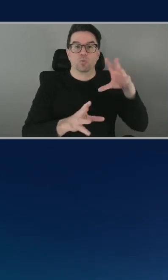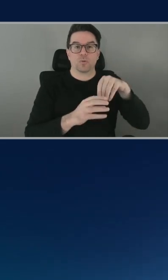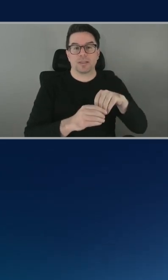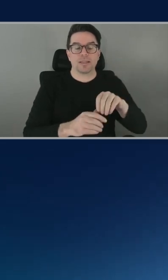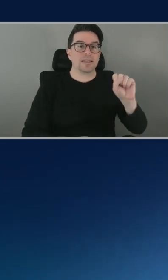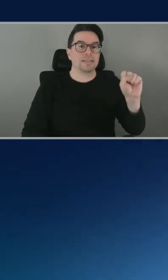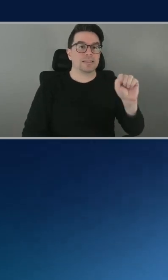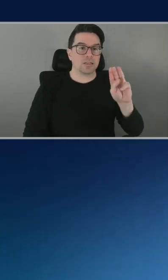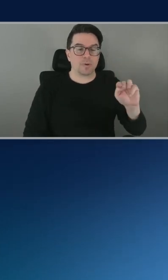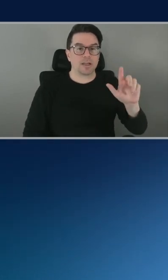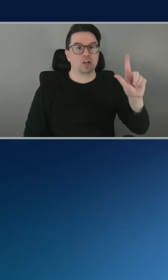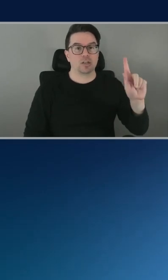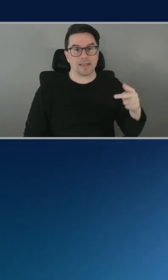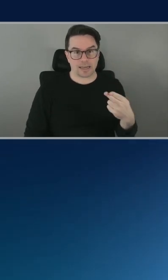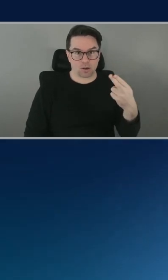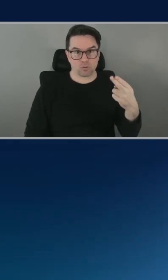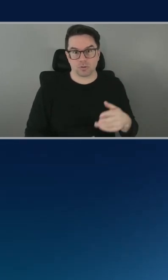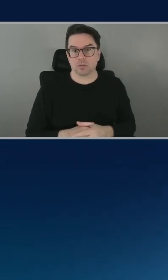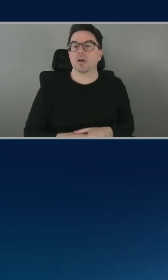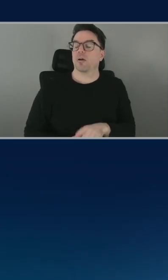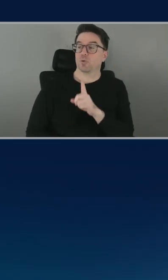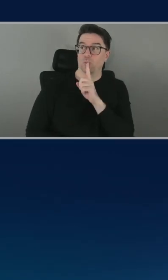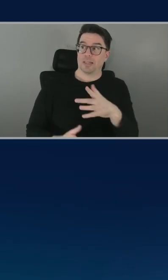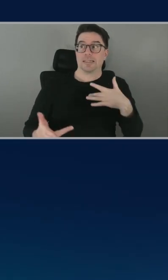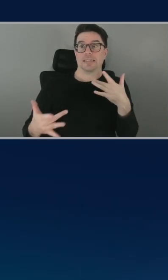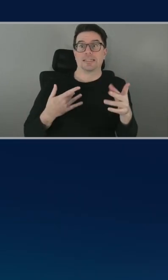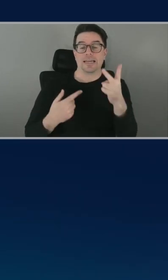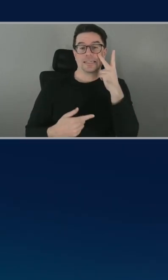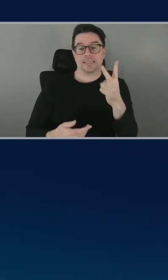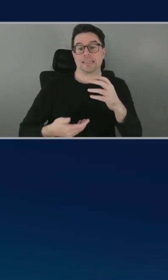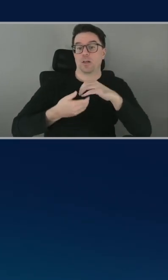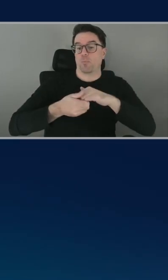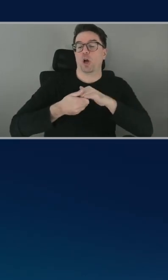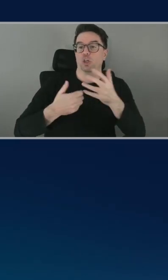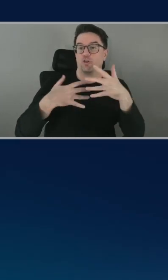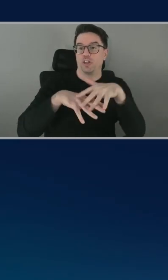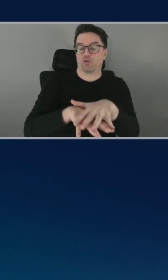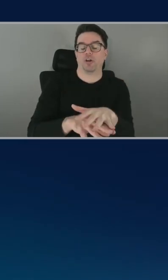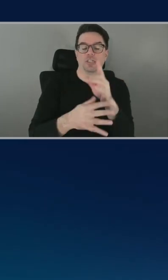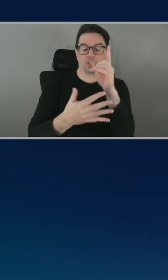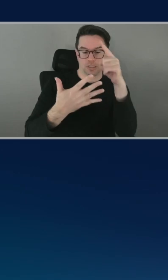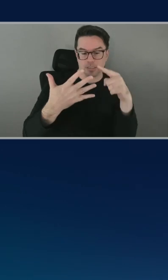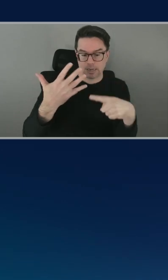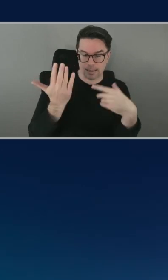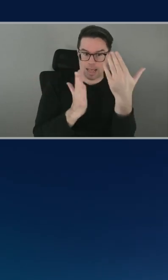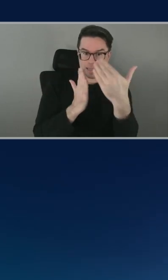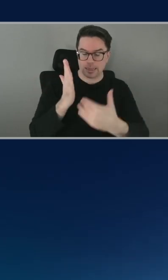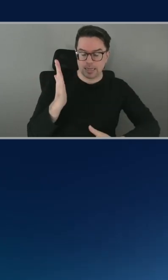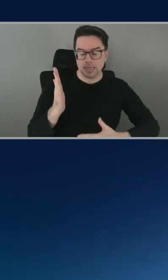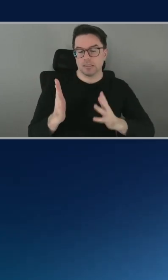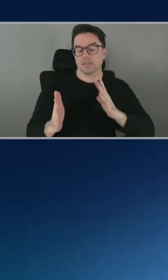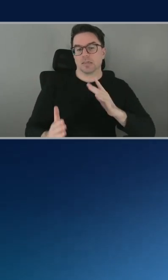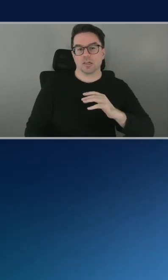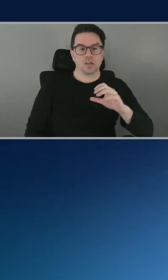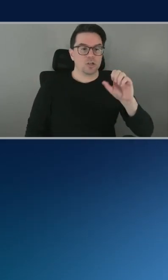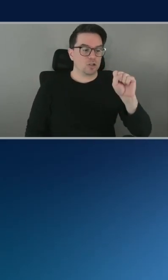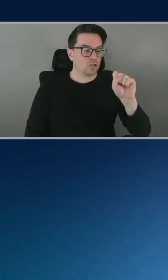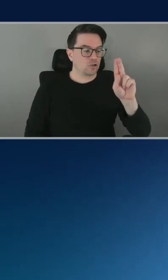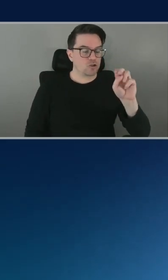yeah, I was really excited to see those partner integrations and going through the list. I saw, like you said, Snowflake, Starburst,